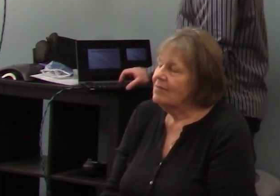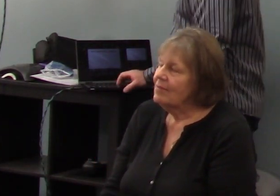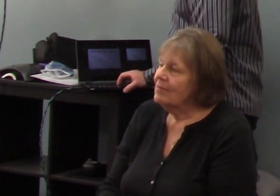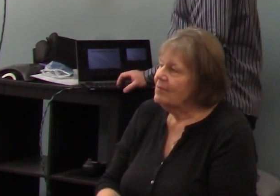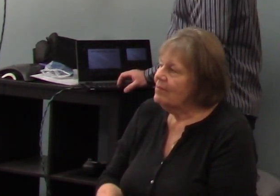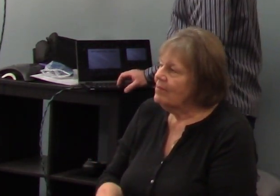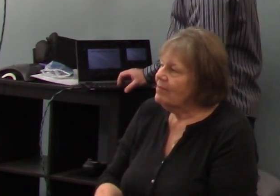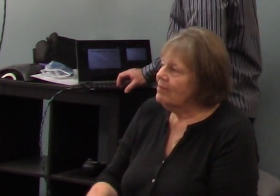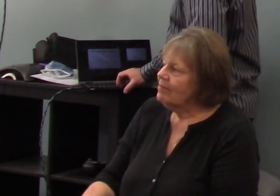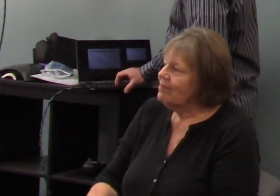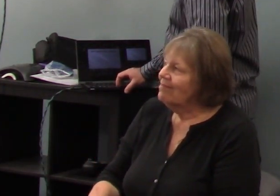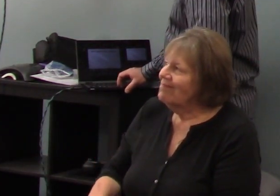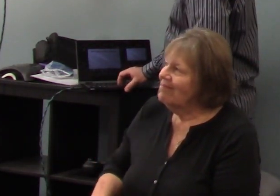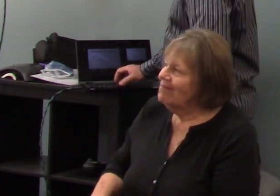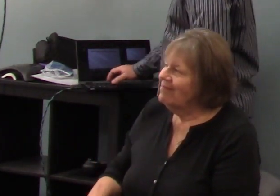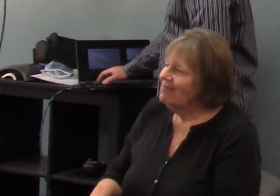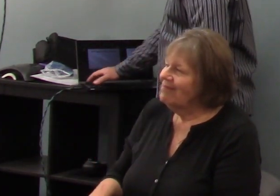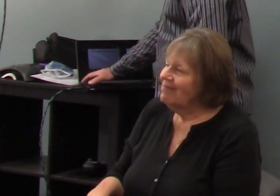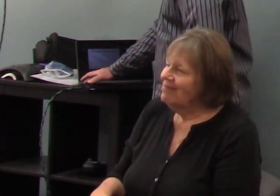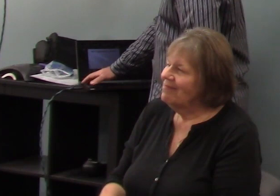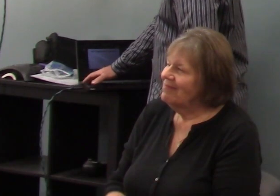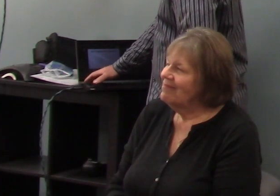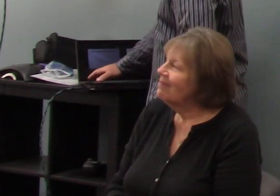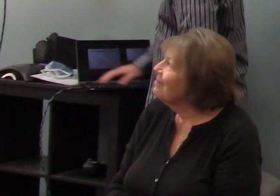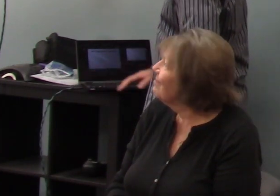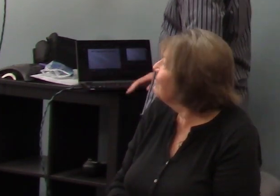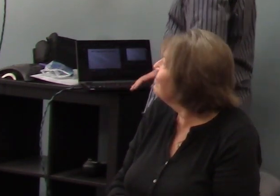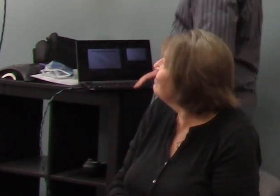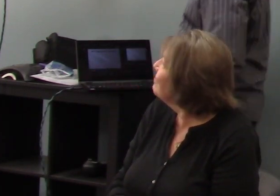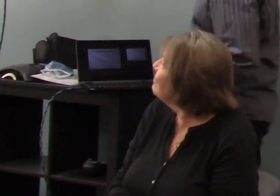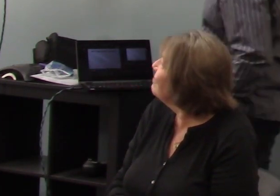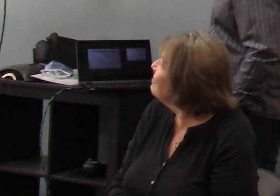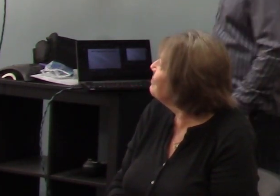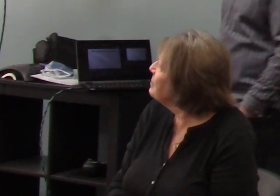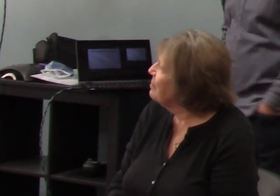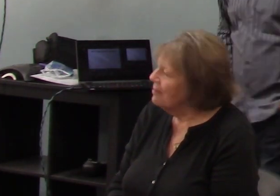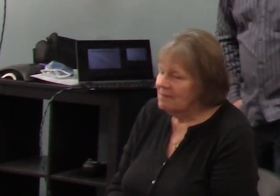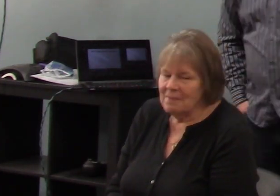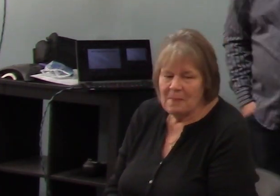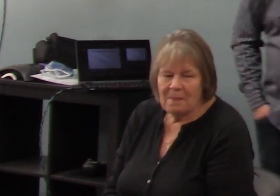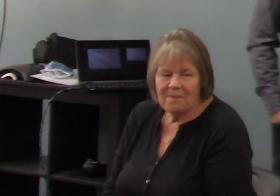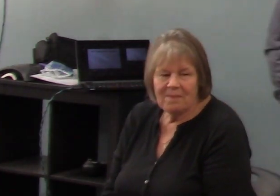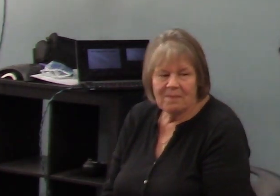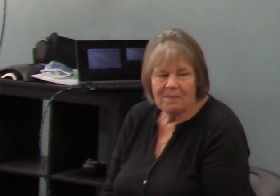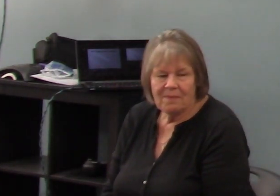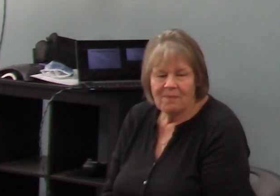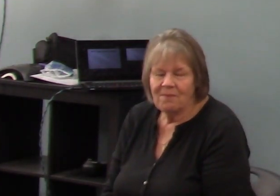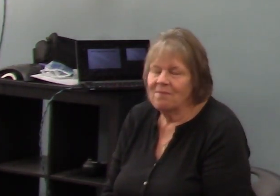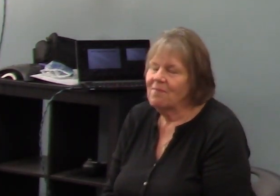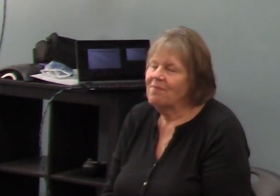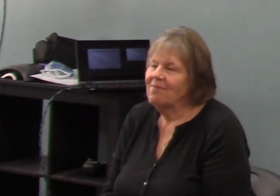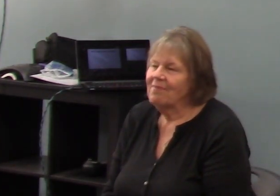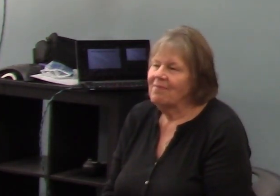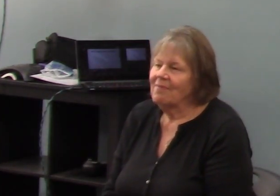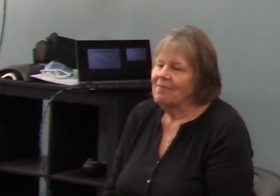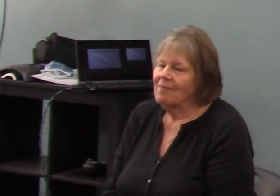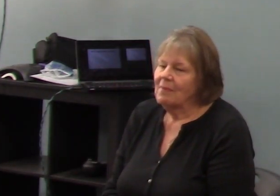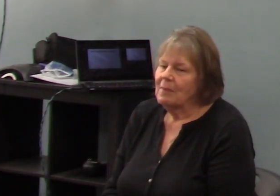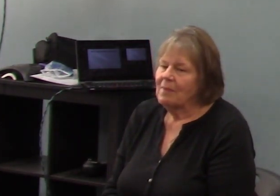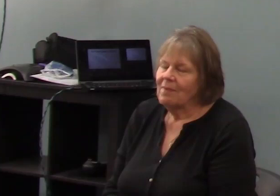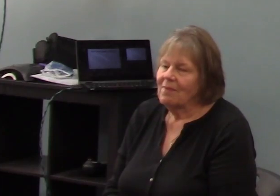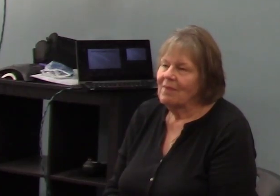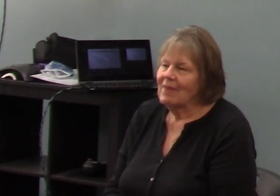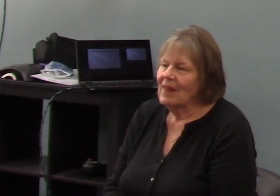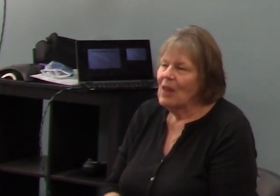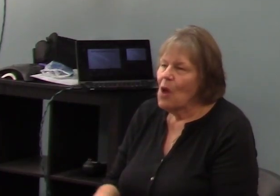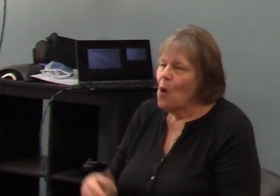Do you still want to proceed? No. Okay, cool. Thanks. And I'm sitting here, and we've